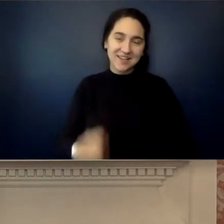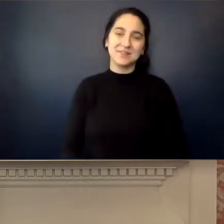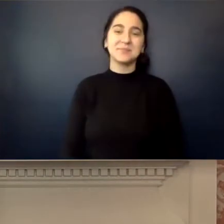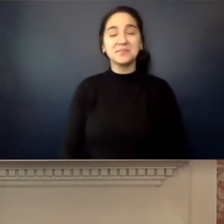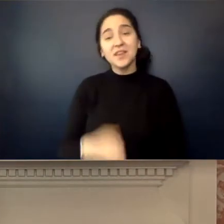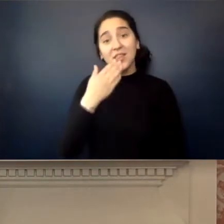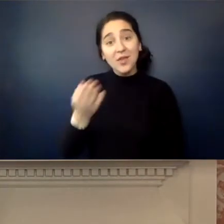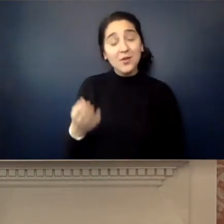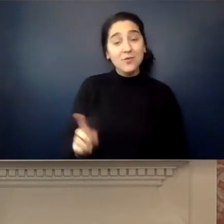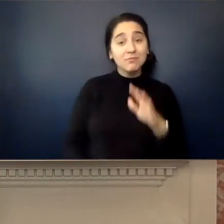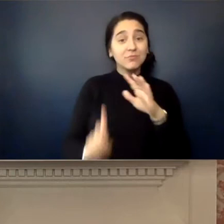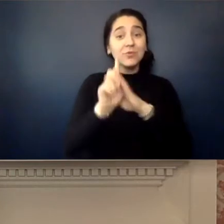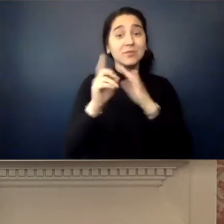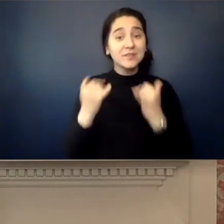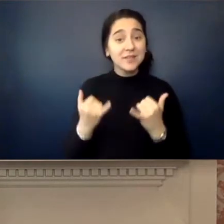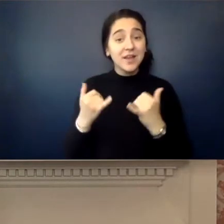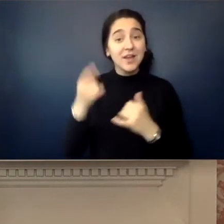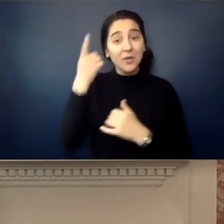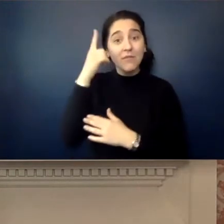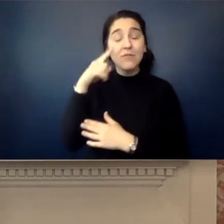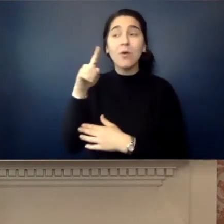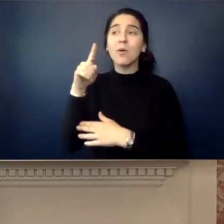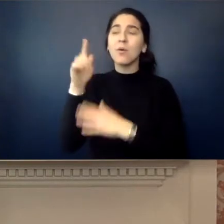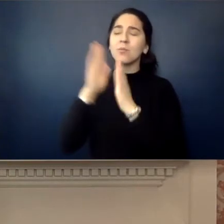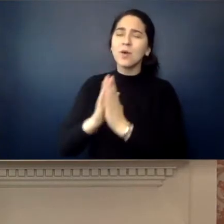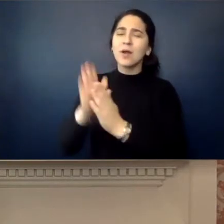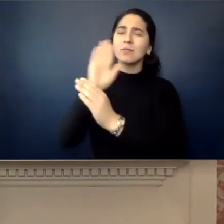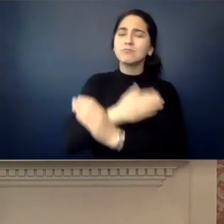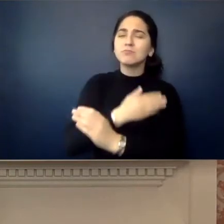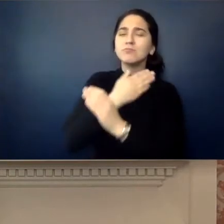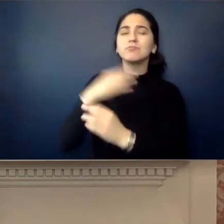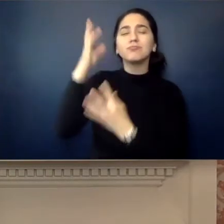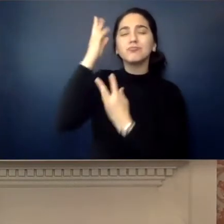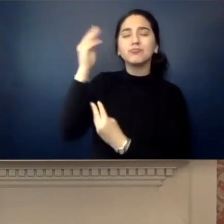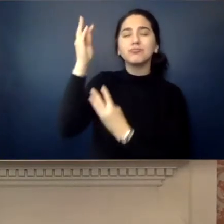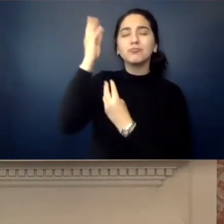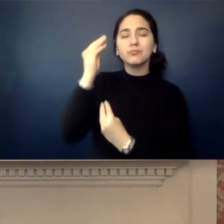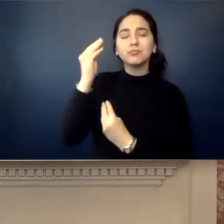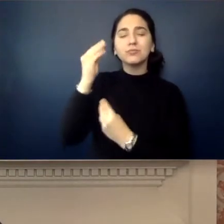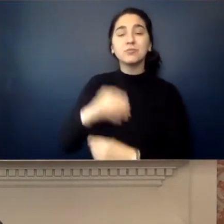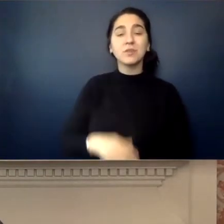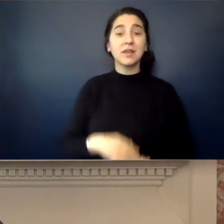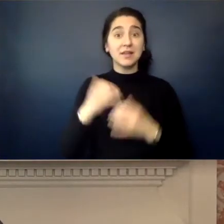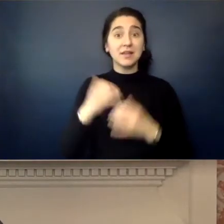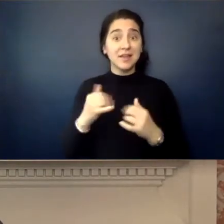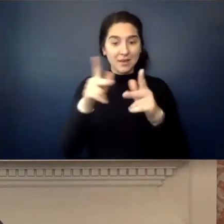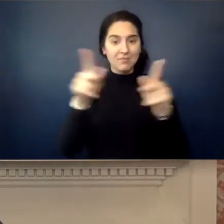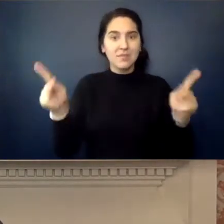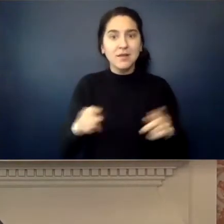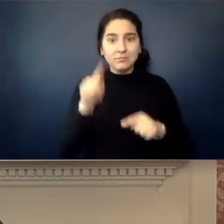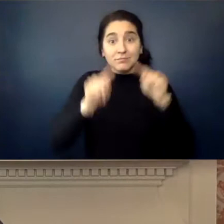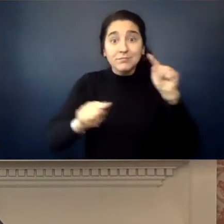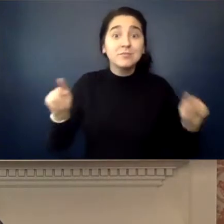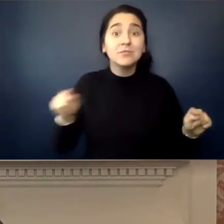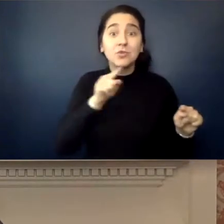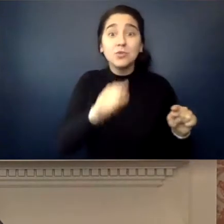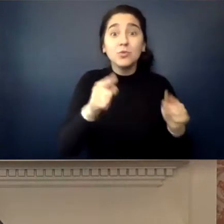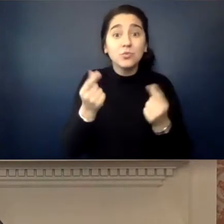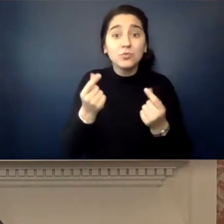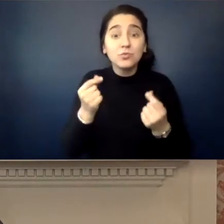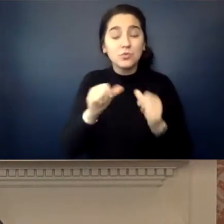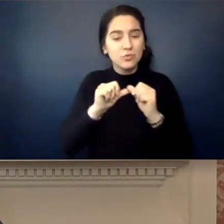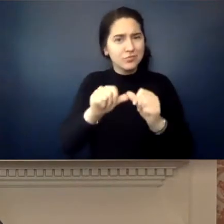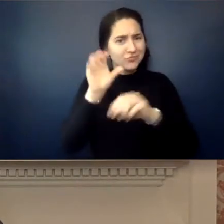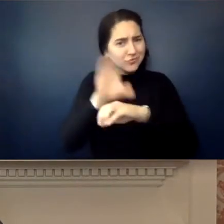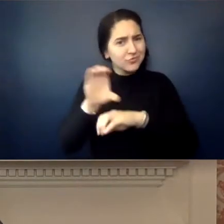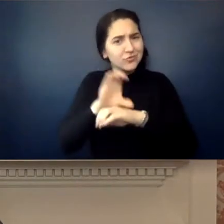for joining us for this time of prayer, song, and reflection. In all our many places,